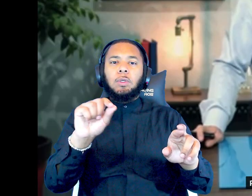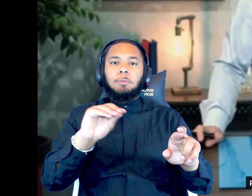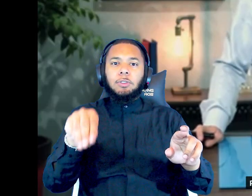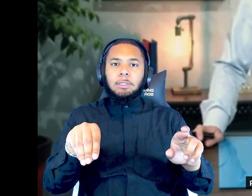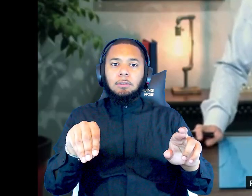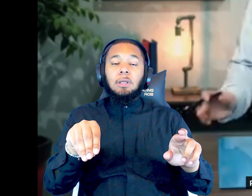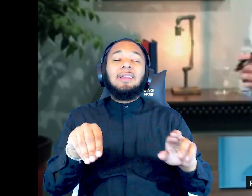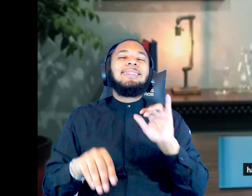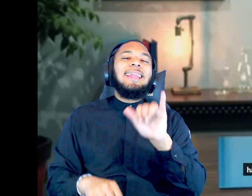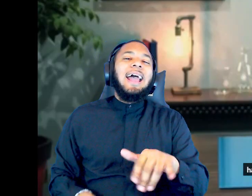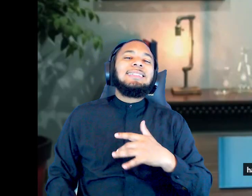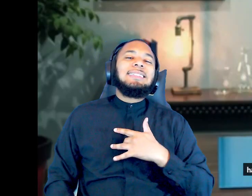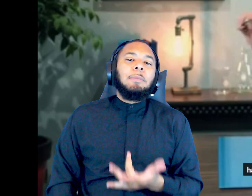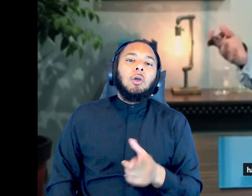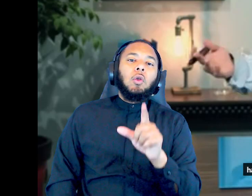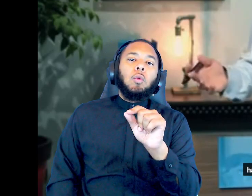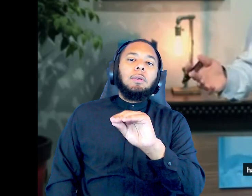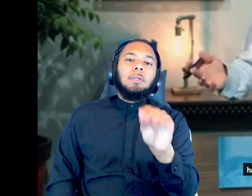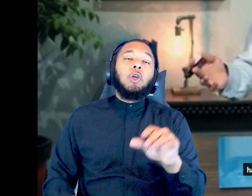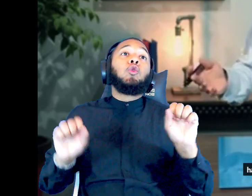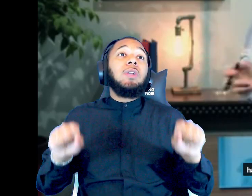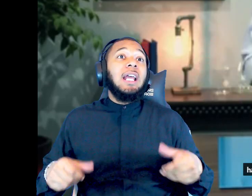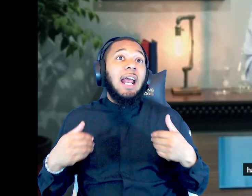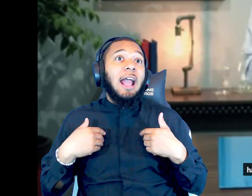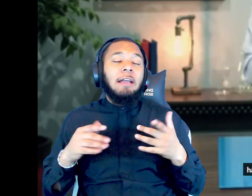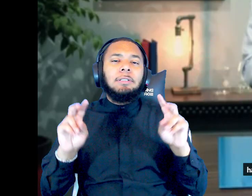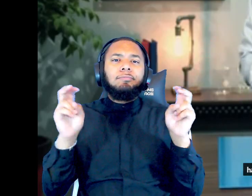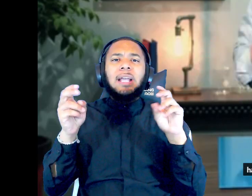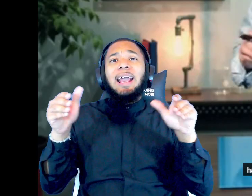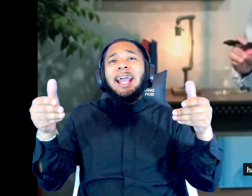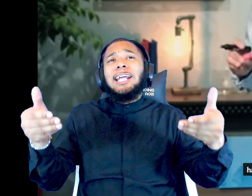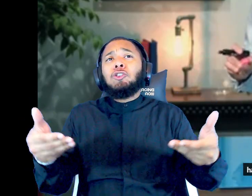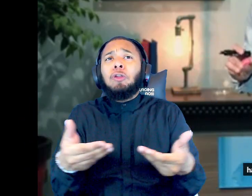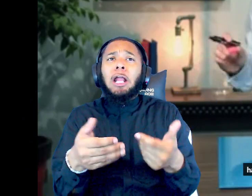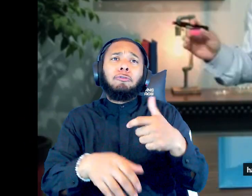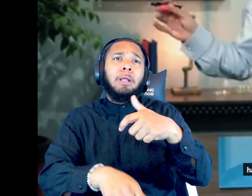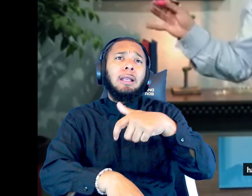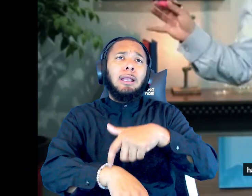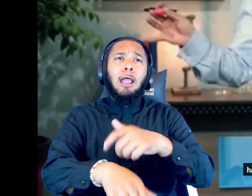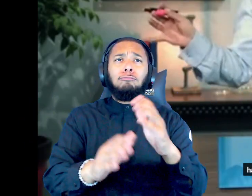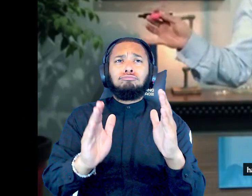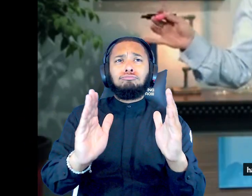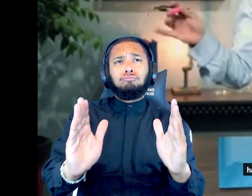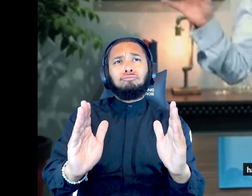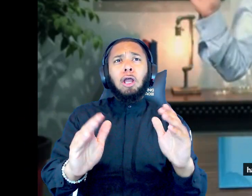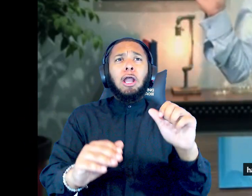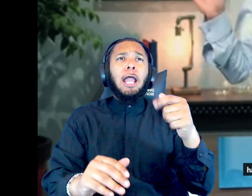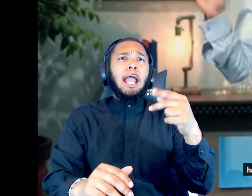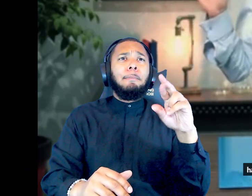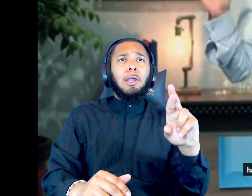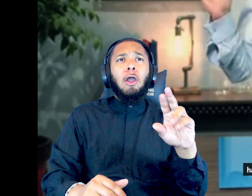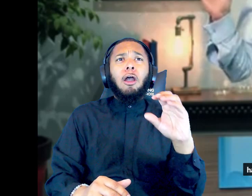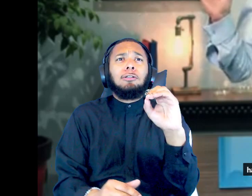typical. You can have introductory periods where the APR is 0% for six months.